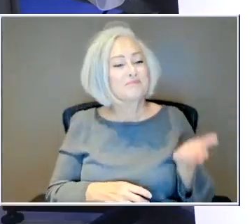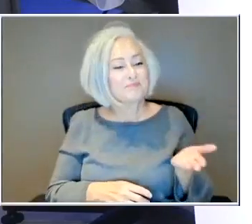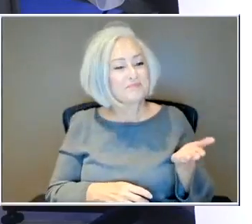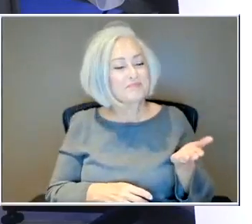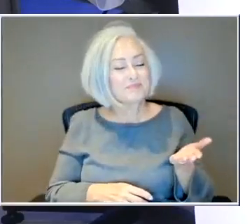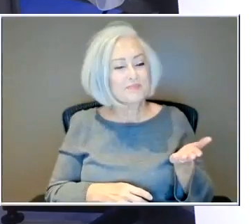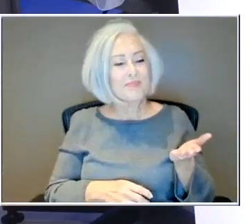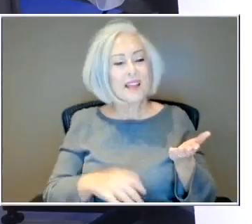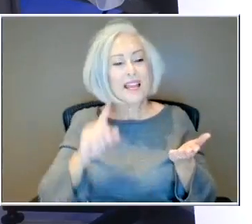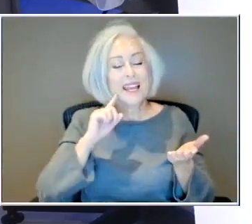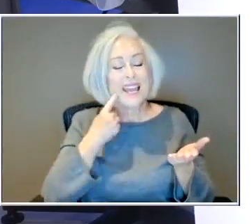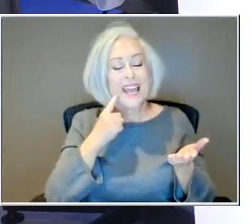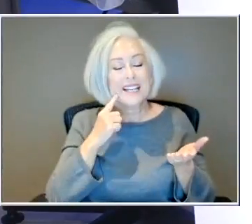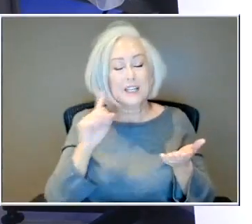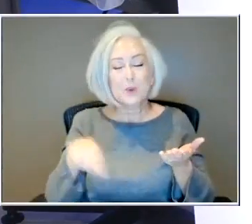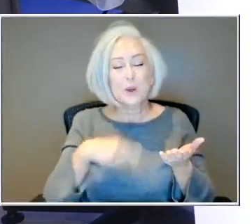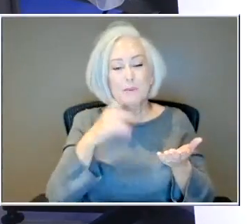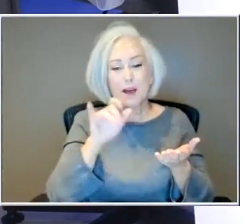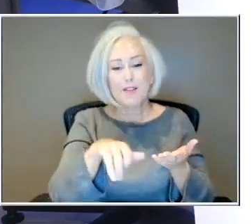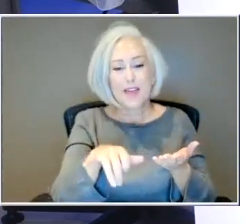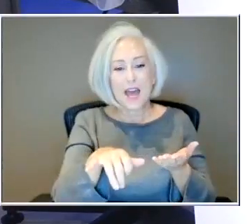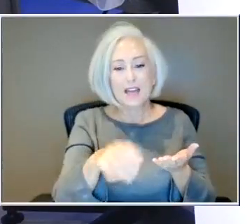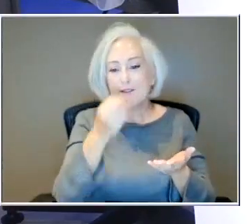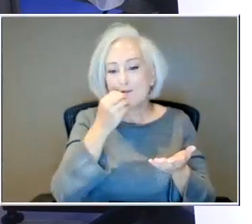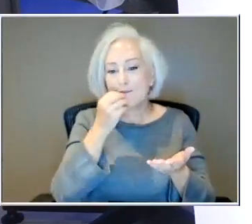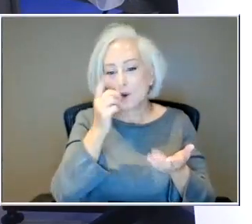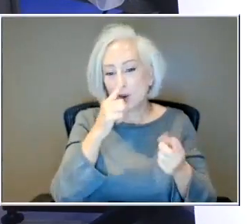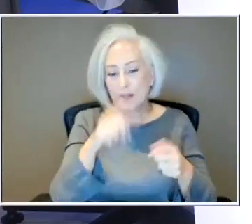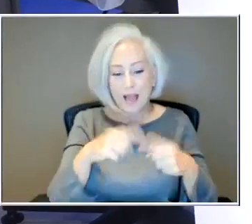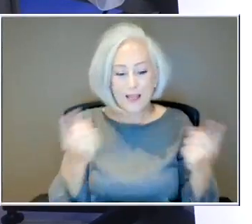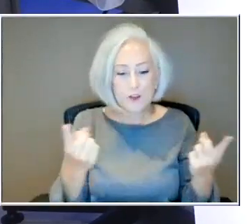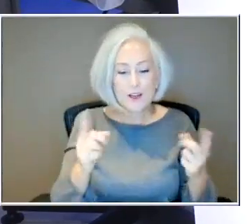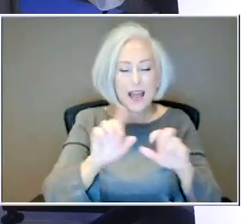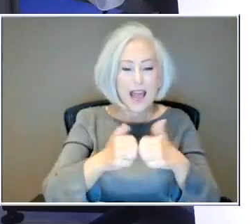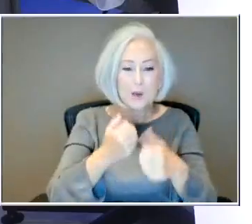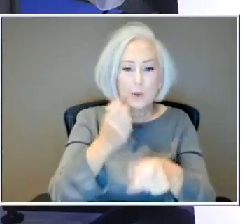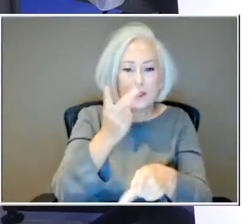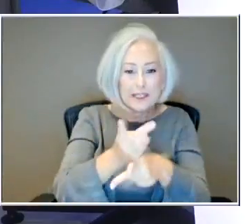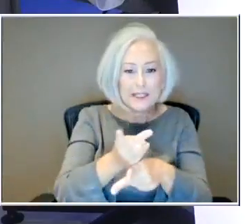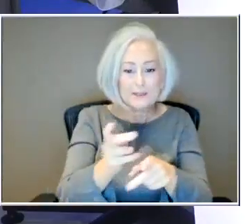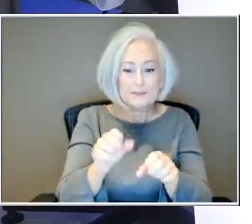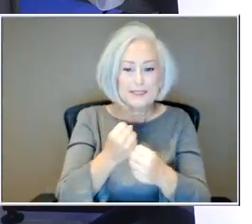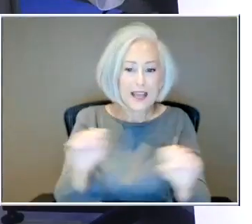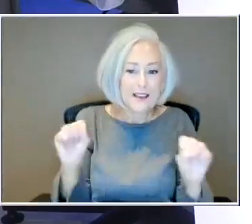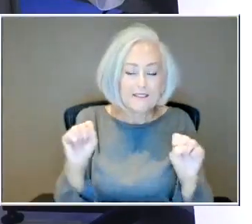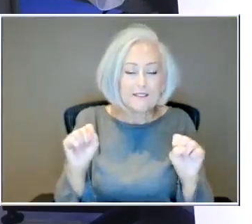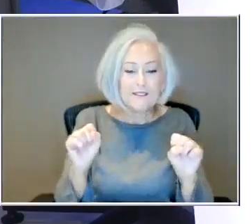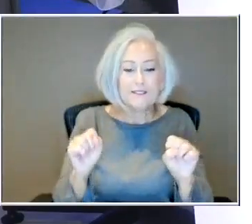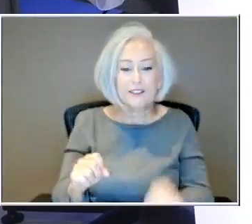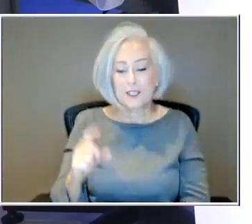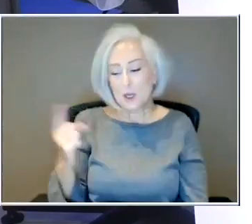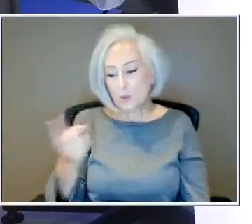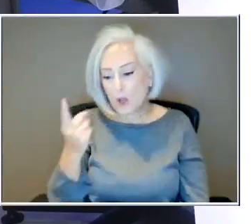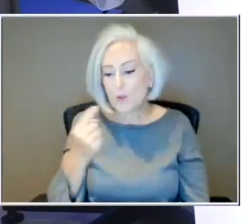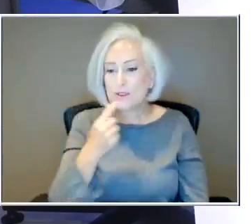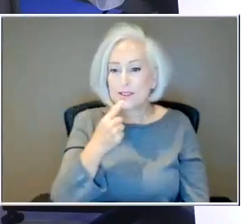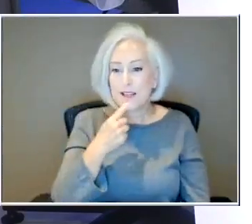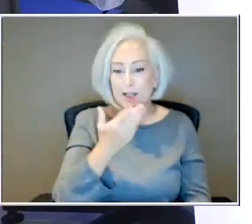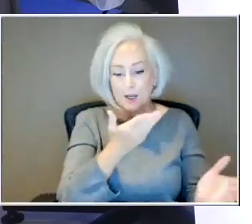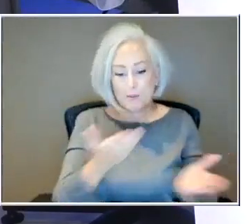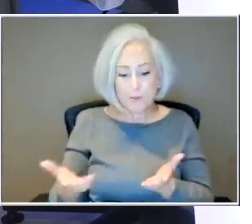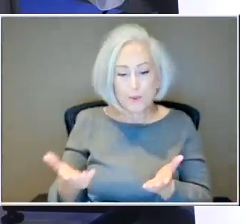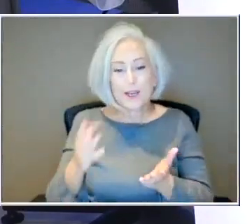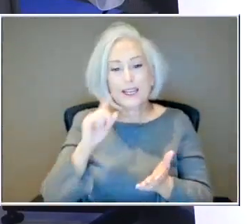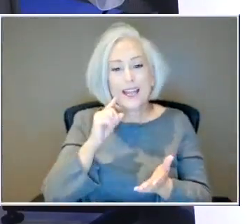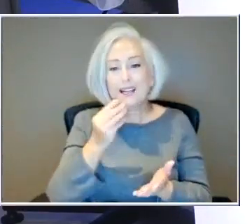now with candy and food allergies? How do we keep our kids safe with that? Again, what we were always taught, bring your candy Sure. home, let mom and dad look through